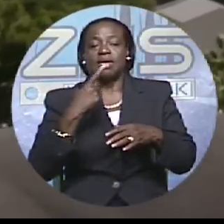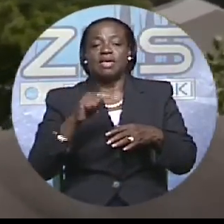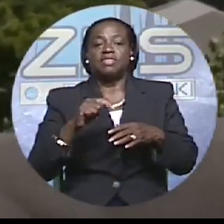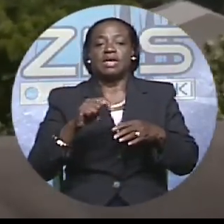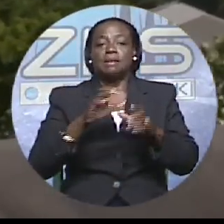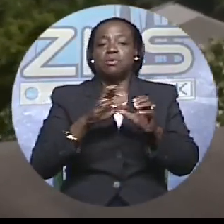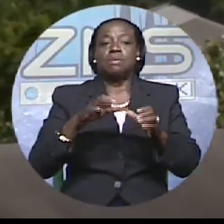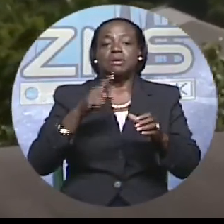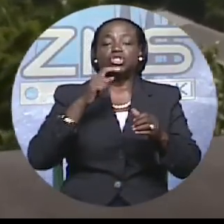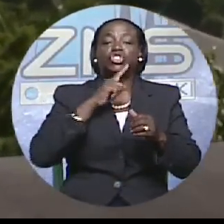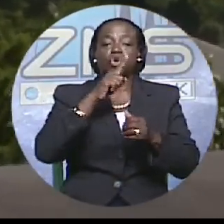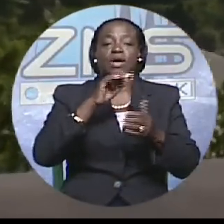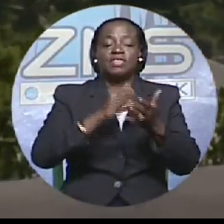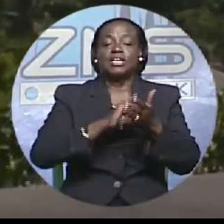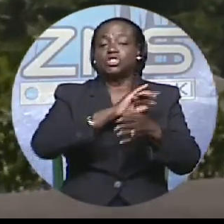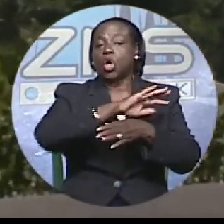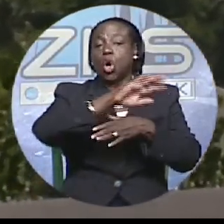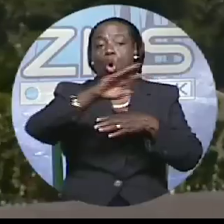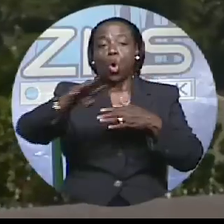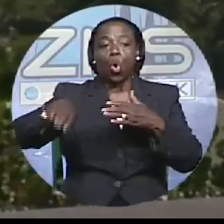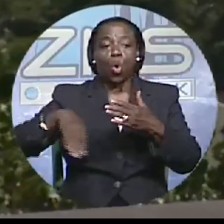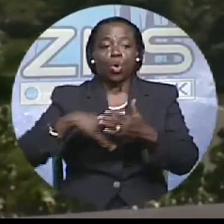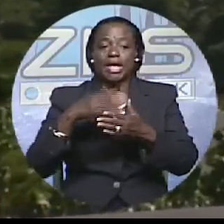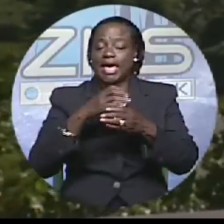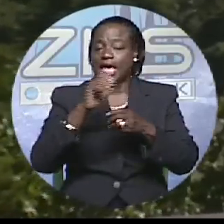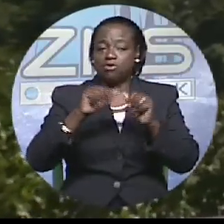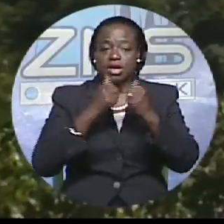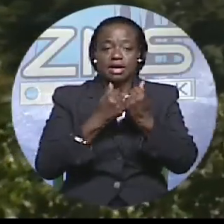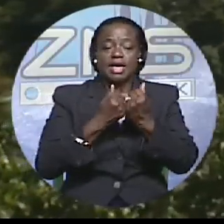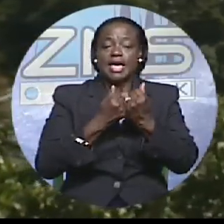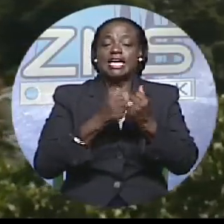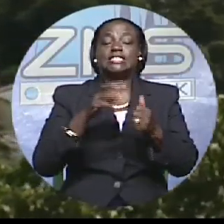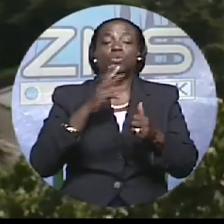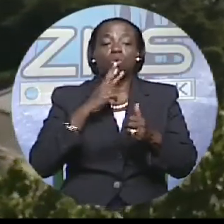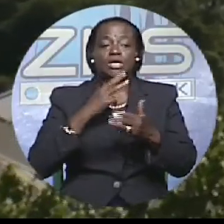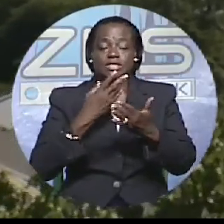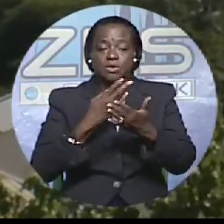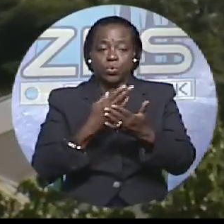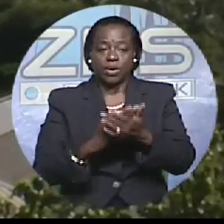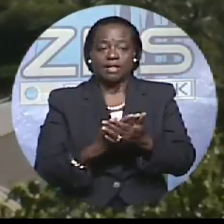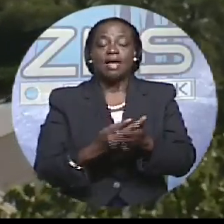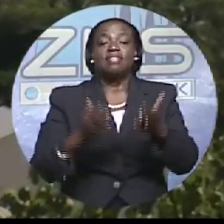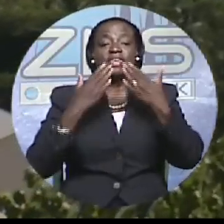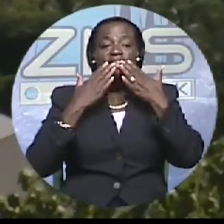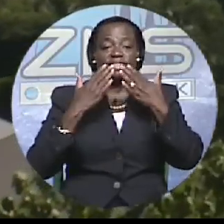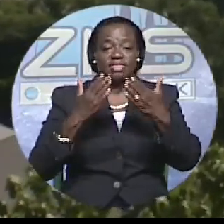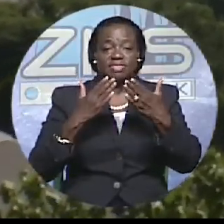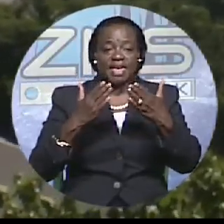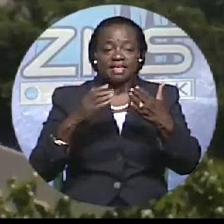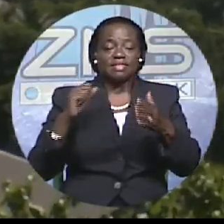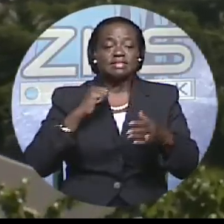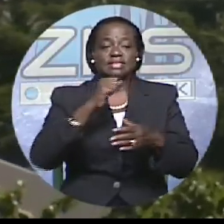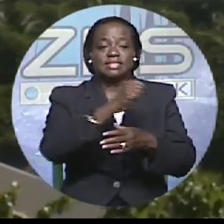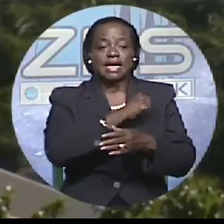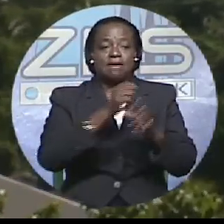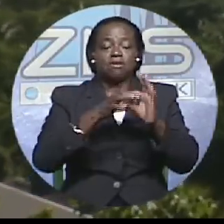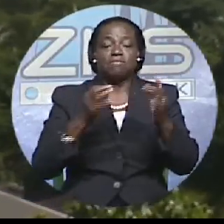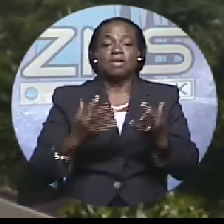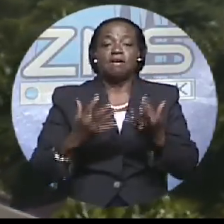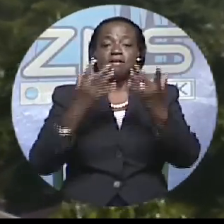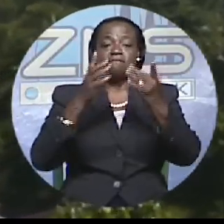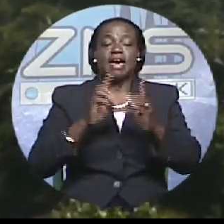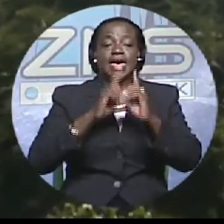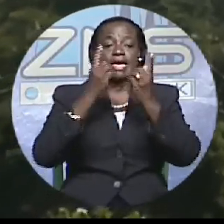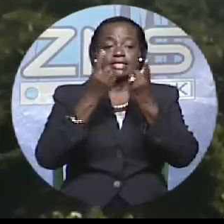is drenched. The company credits its staff, contractors, and the members of the local fire department for their efforts in